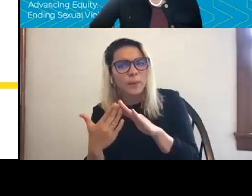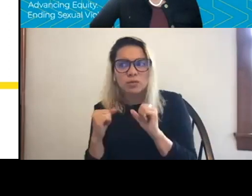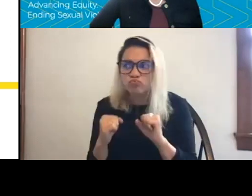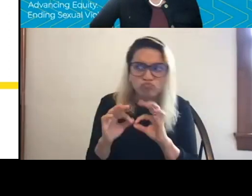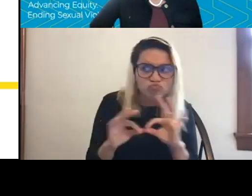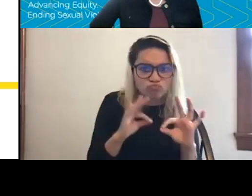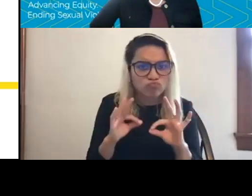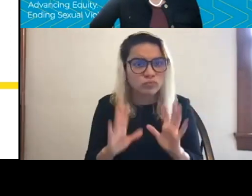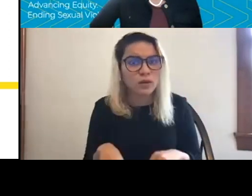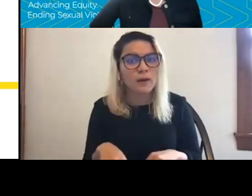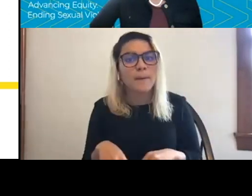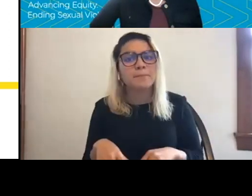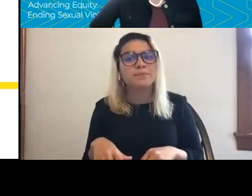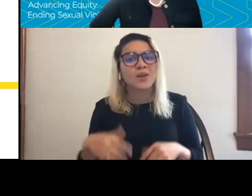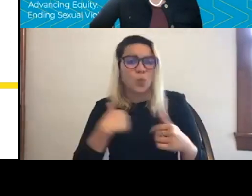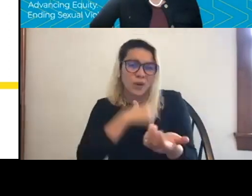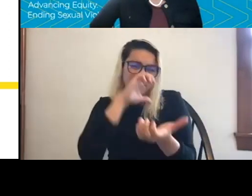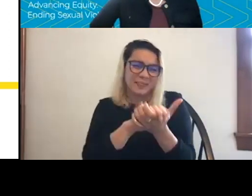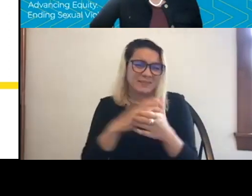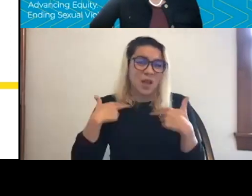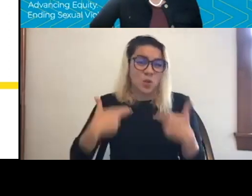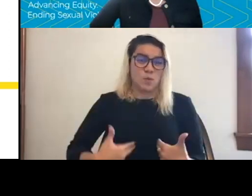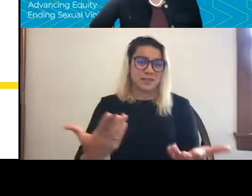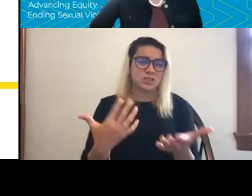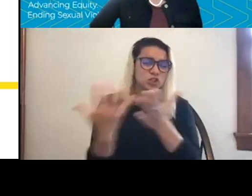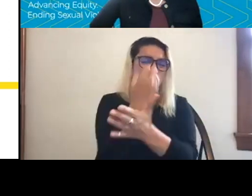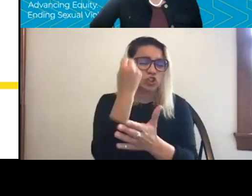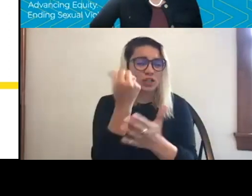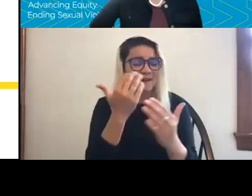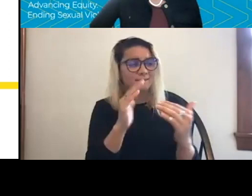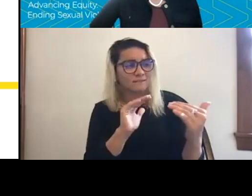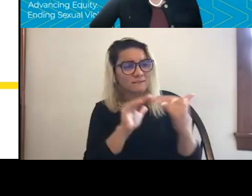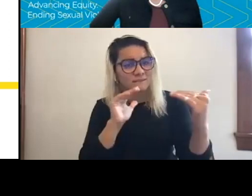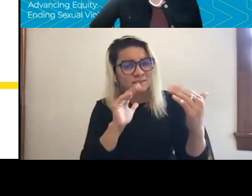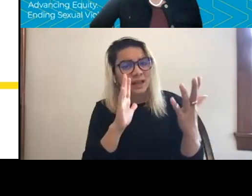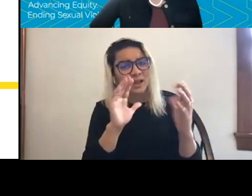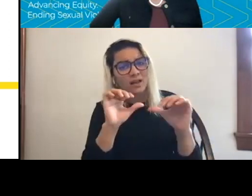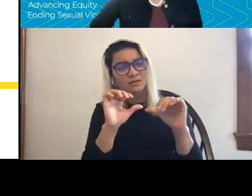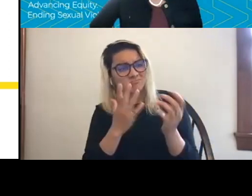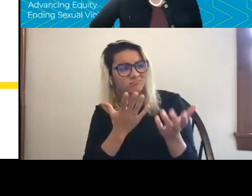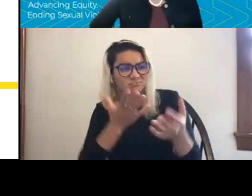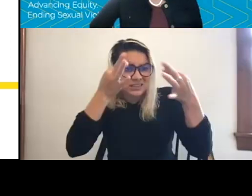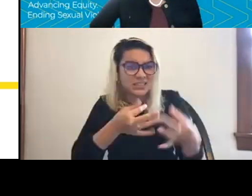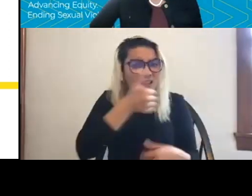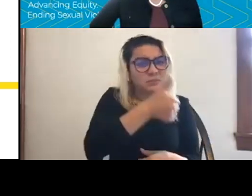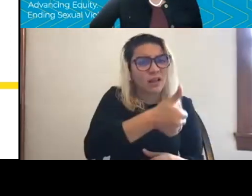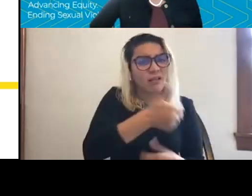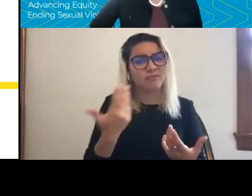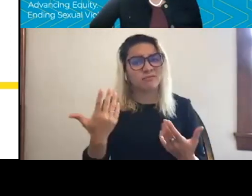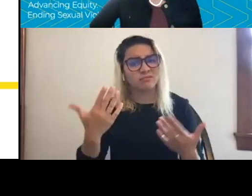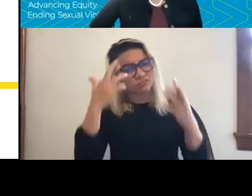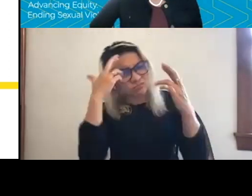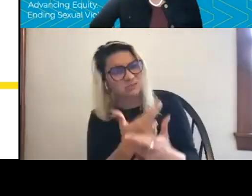of dignity and agency, and that we should be valued at the highest level